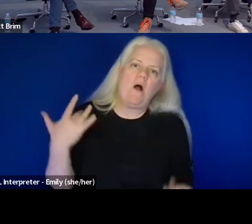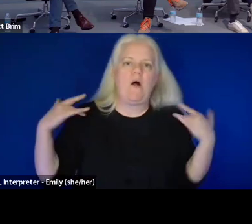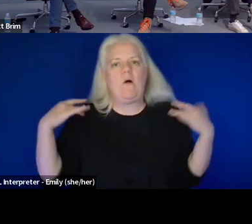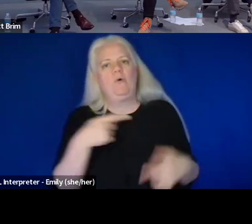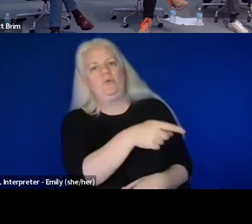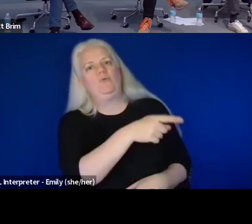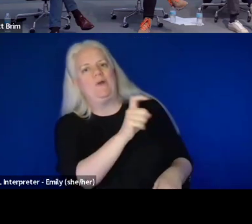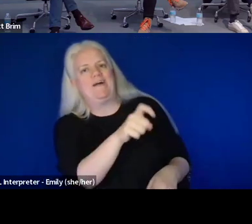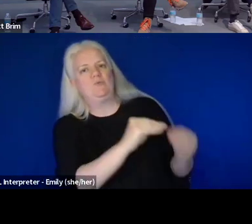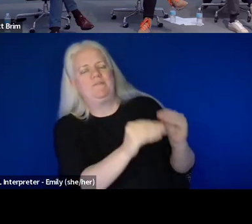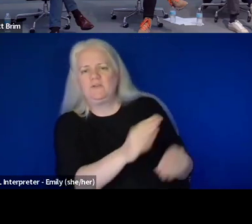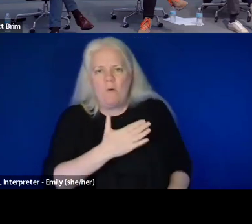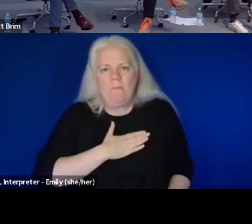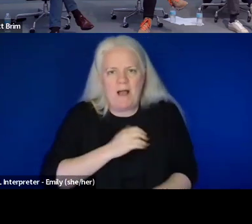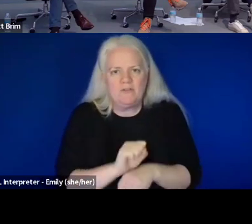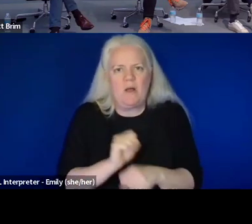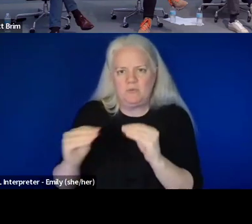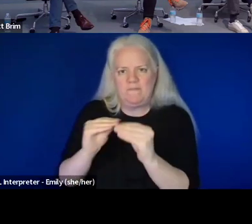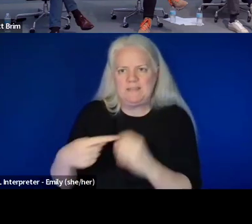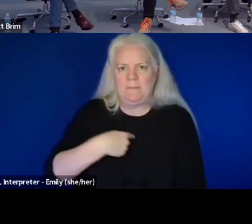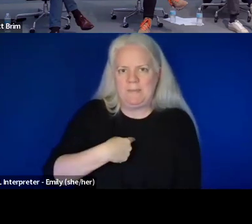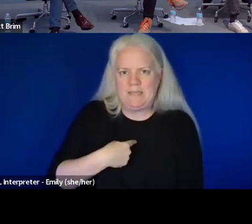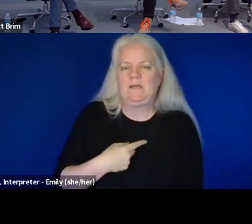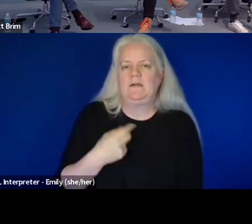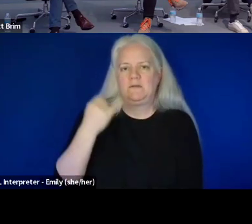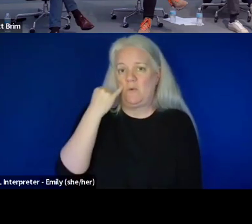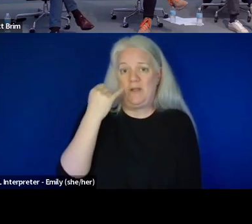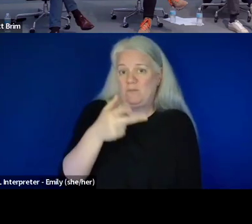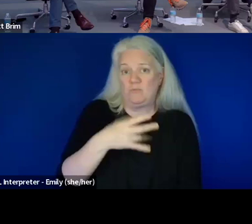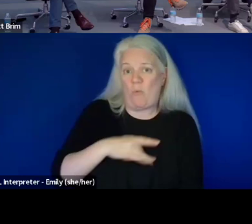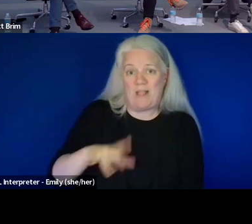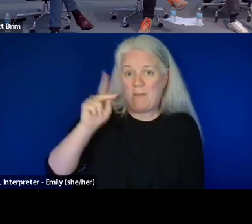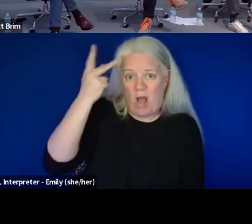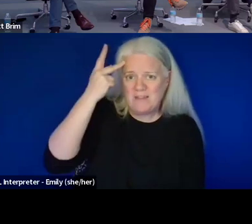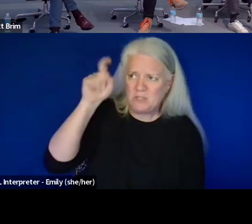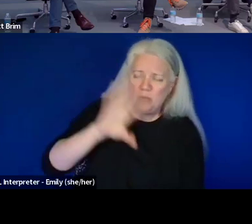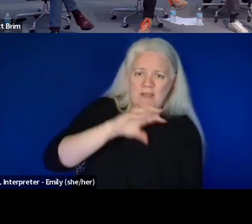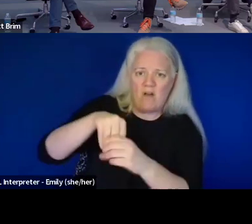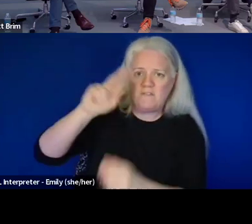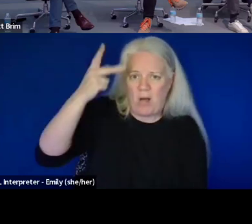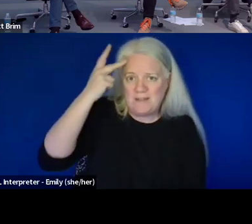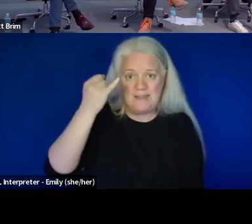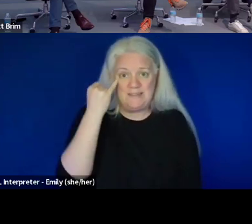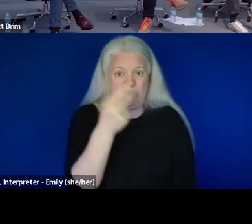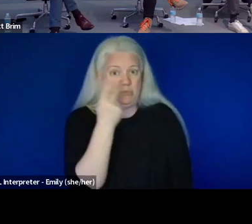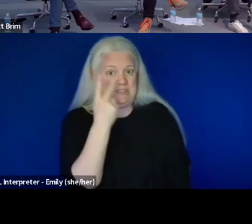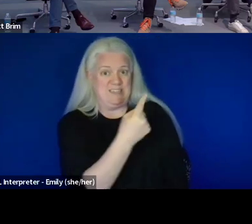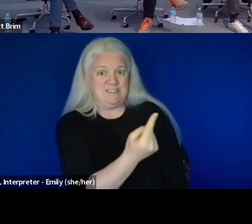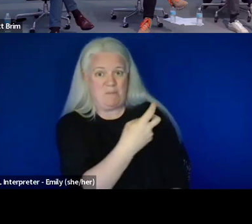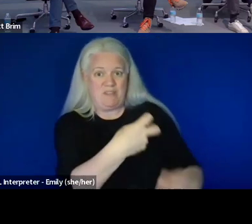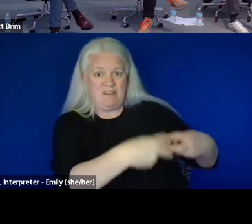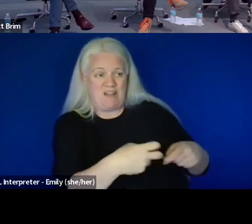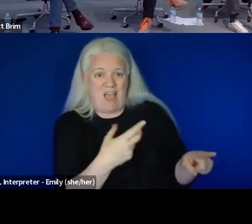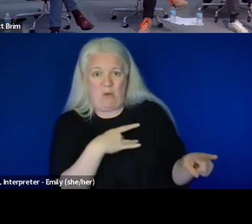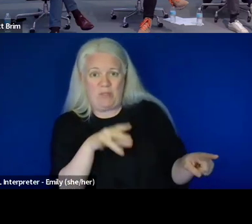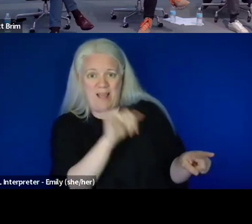The job is for you to go change it. And so if you don't like politics, go get involved in politics. If you don't like how something's going, go try to create programs and funding